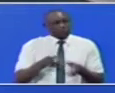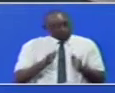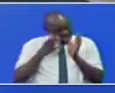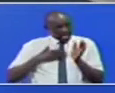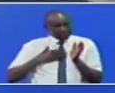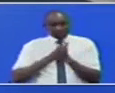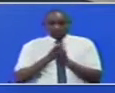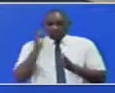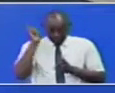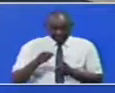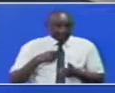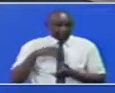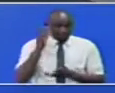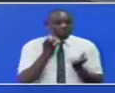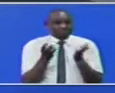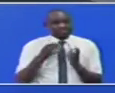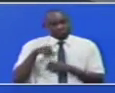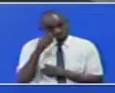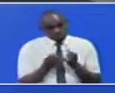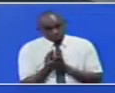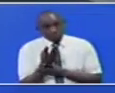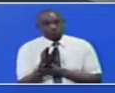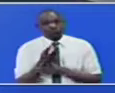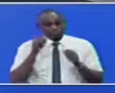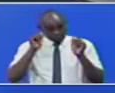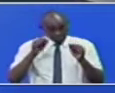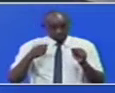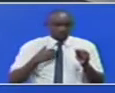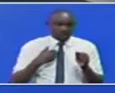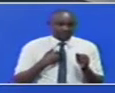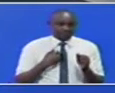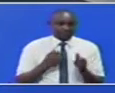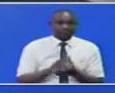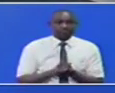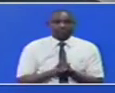and we need to have our bottled beer business really motoring in order to get top-line growth into that business.